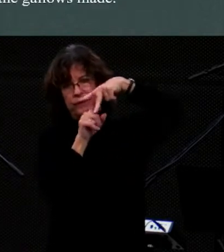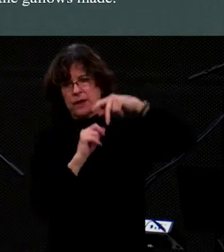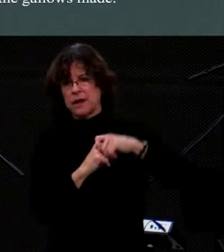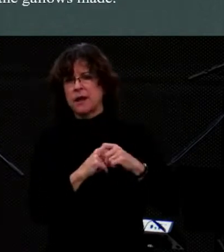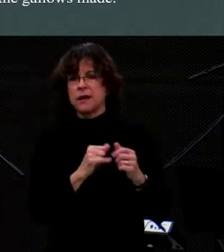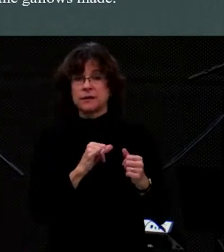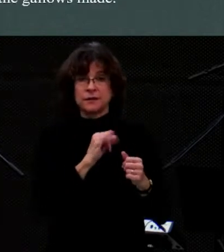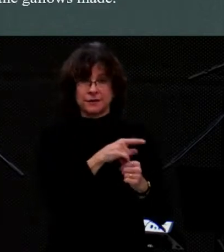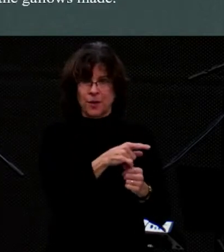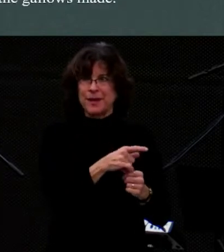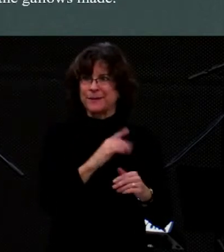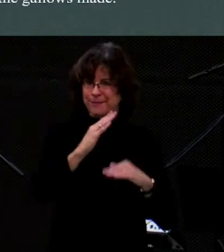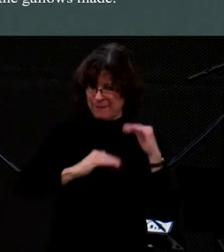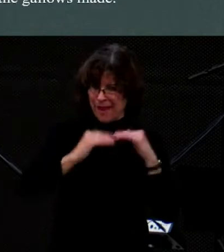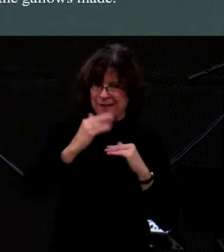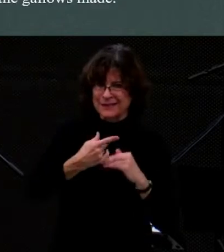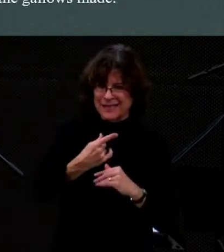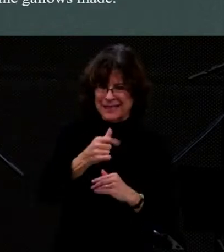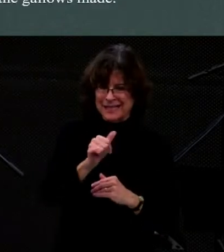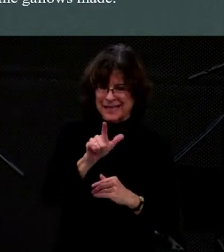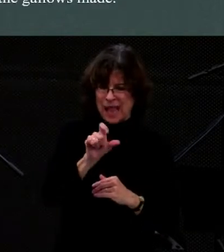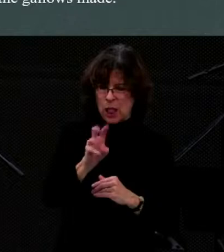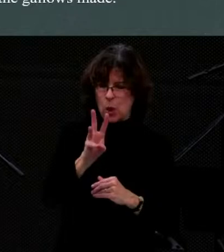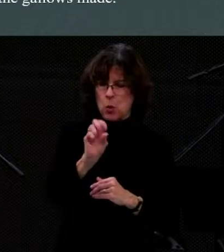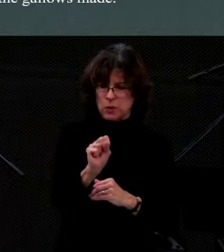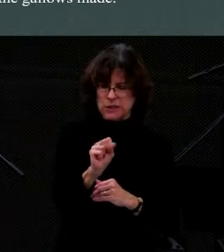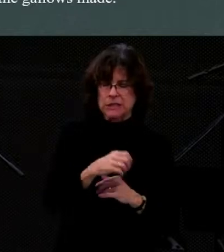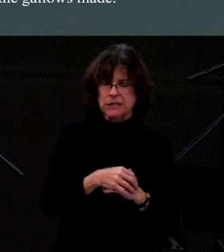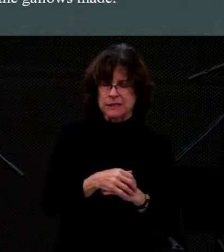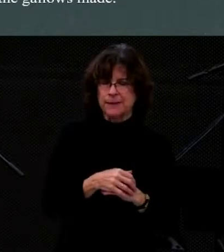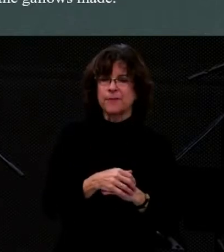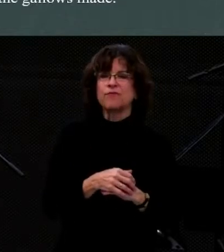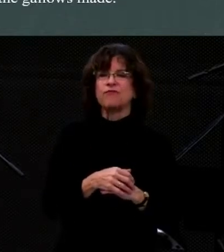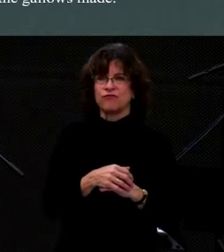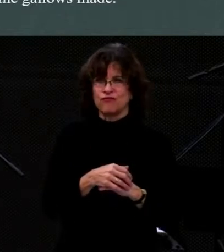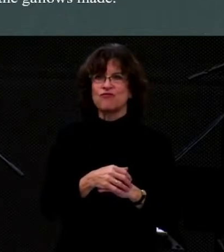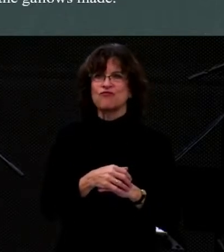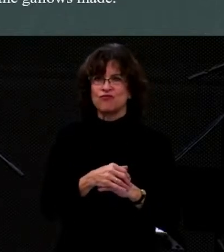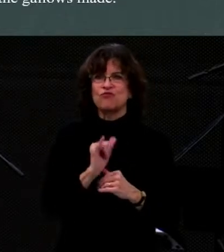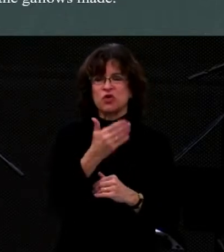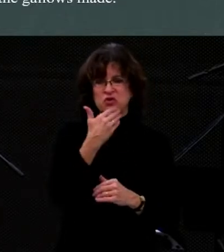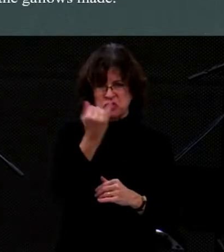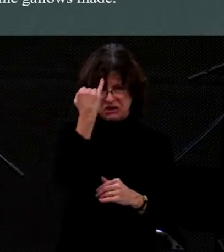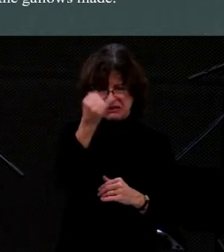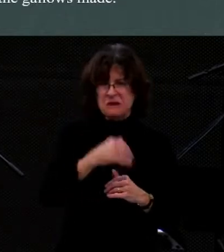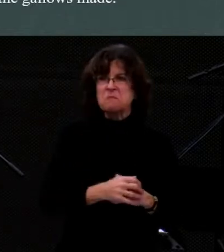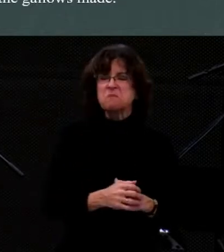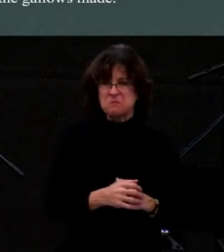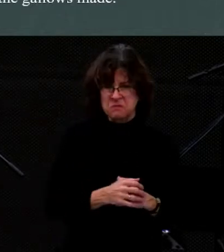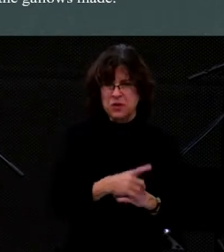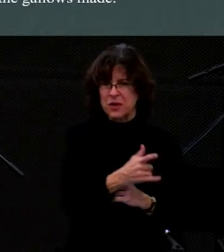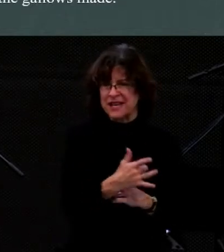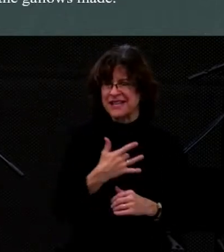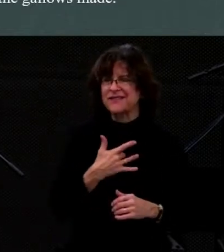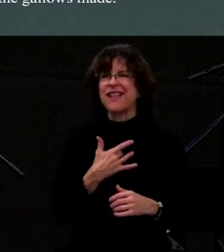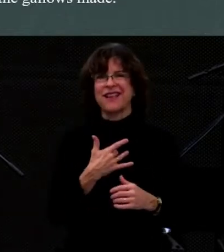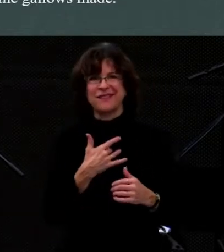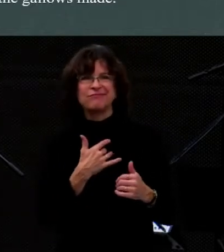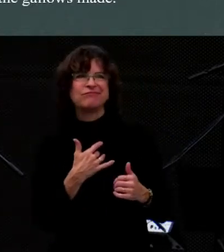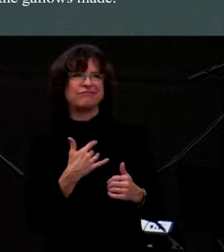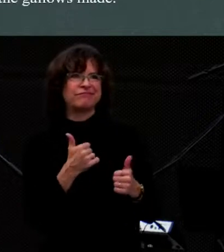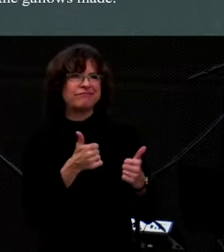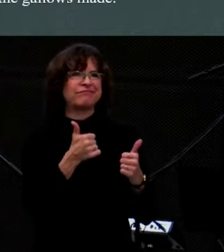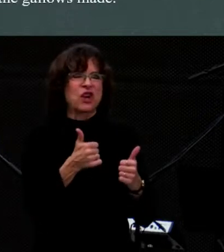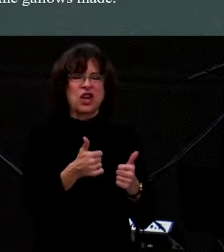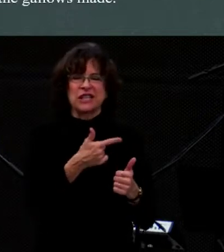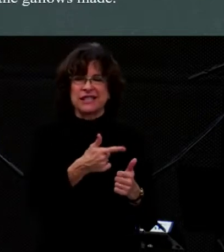he had the gallows made. So Haman, upon leaving the banquet, is flying high, well into his